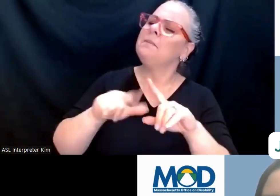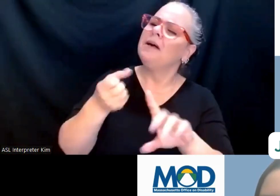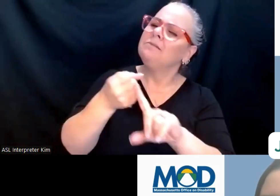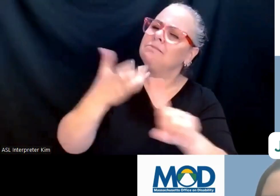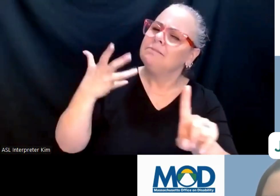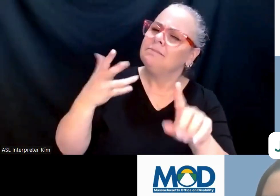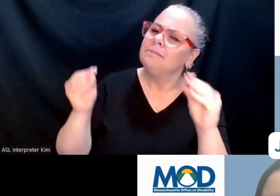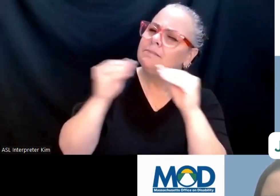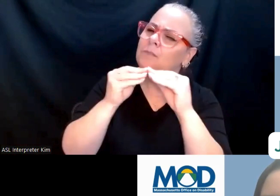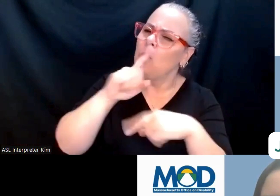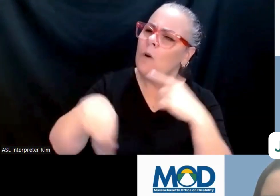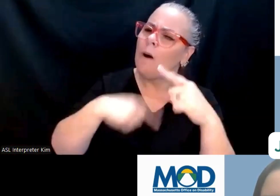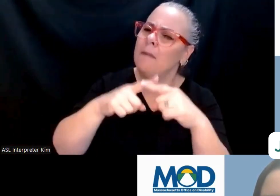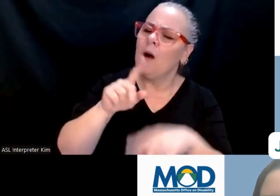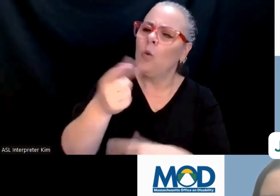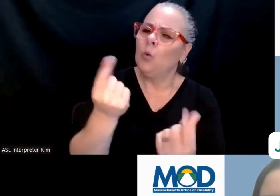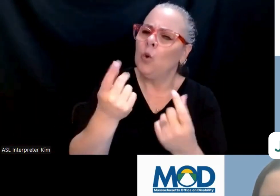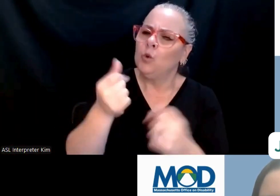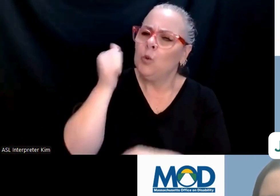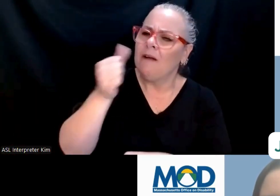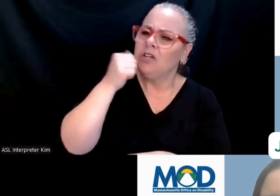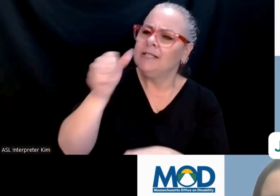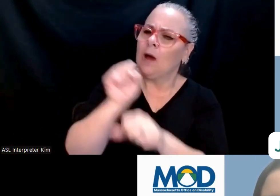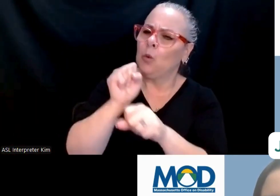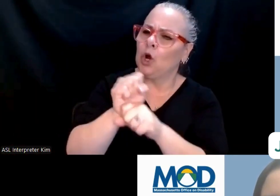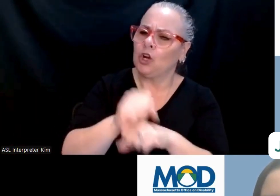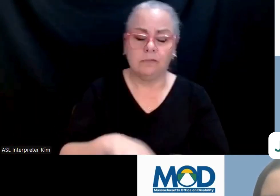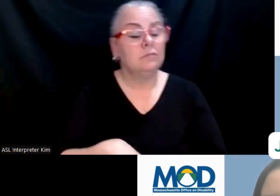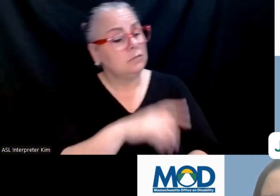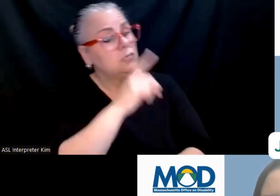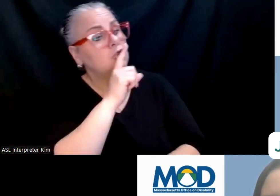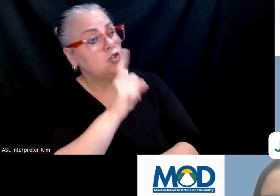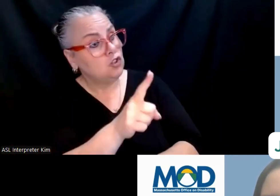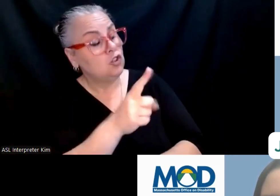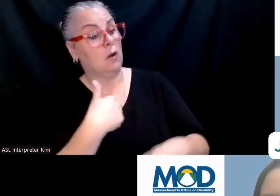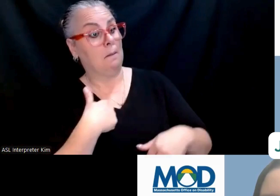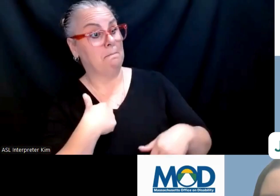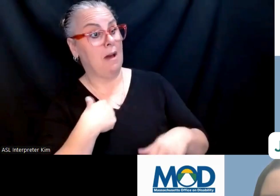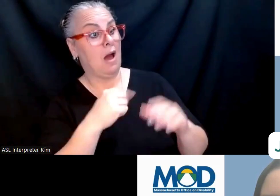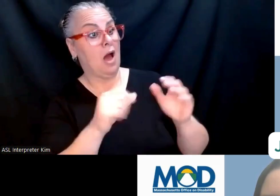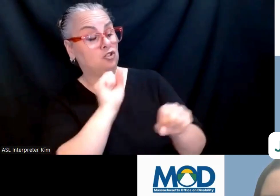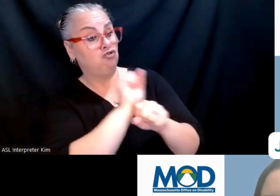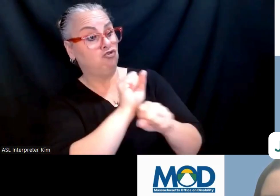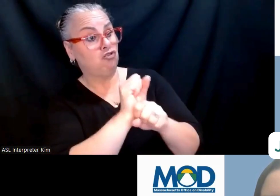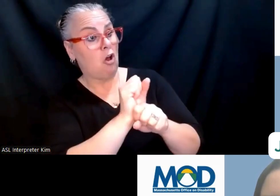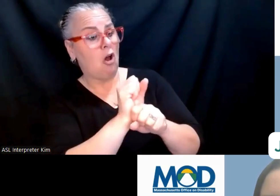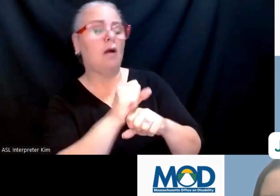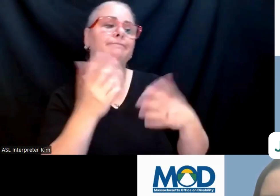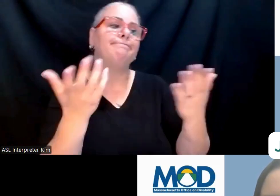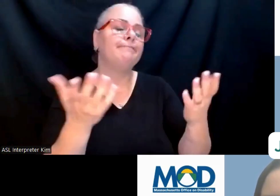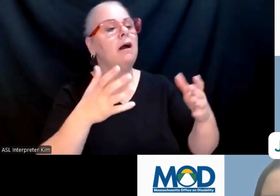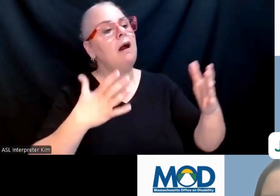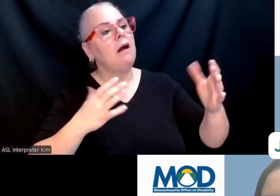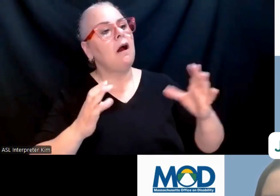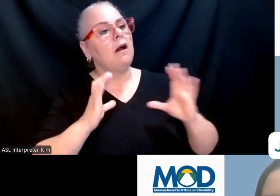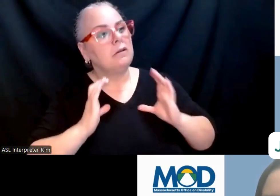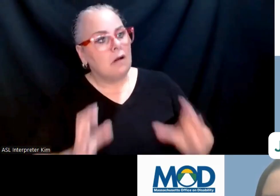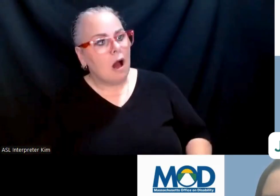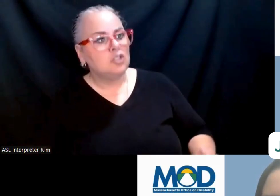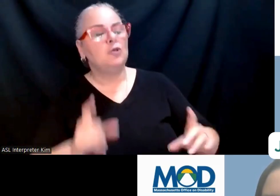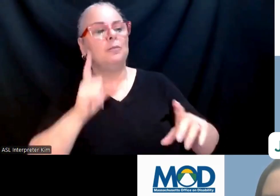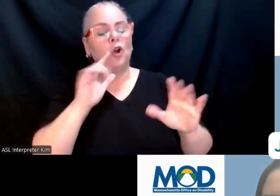more about what you do on a day-to-day basis at work? Oh, sure thing. In my role, I mostly handle customer transactions at the